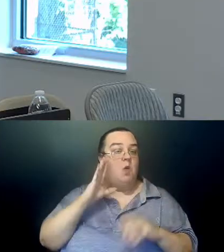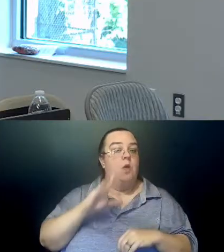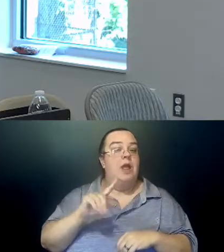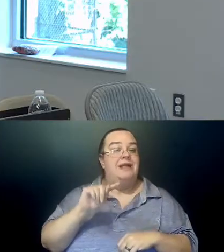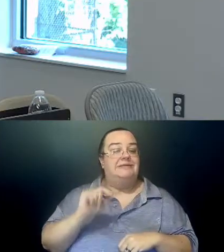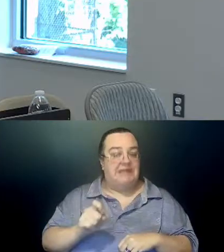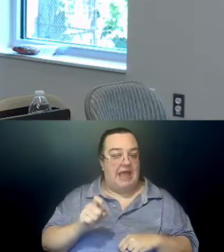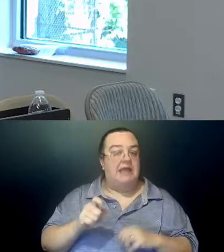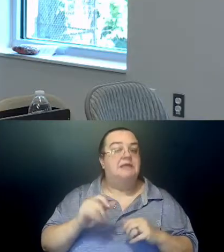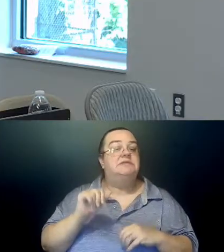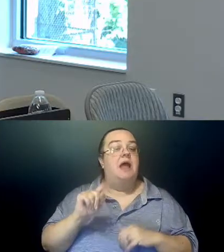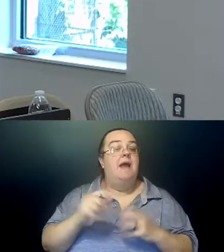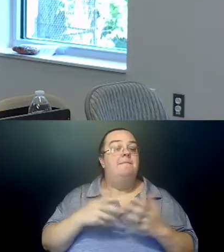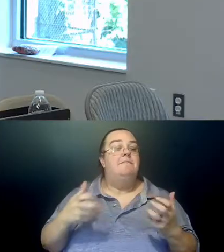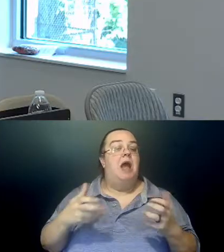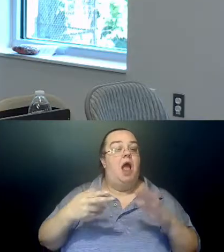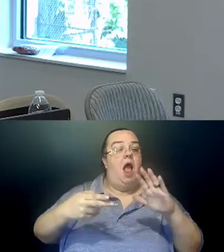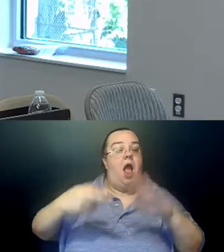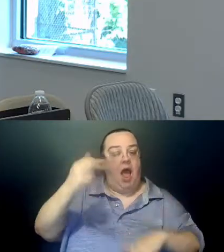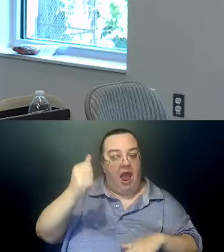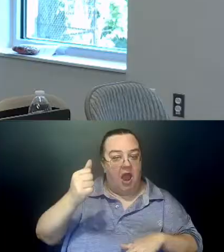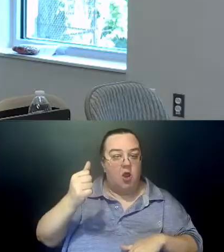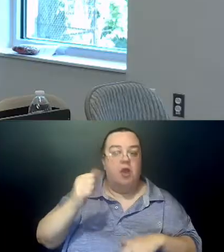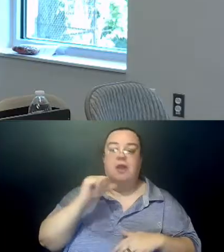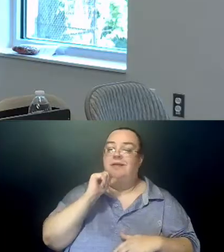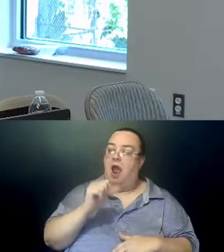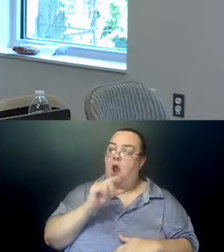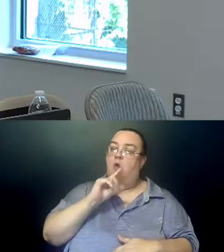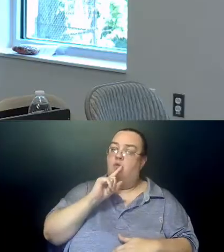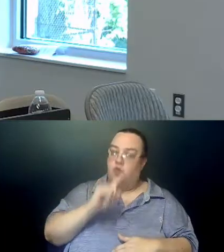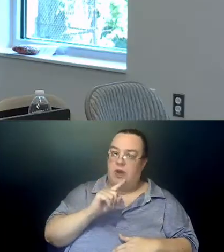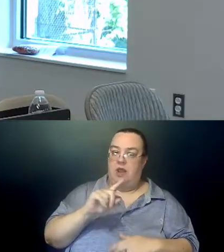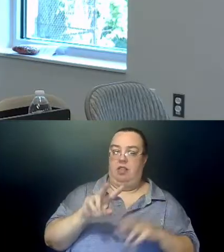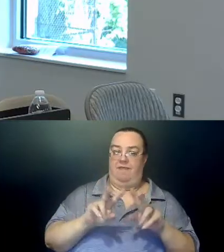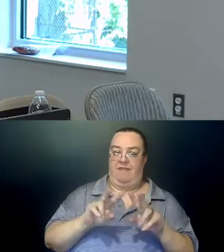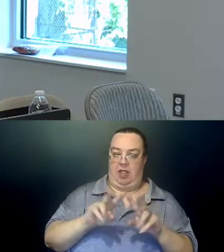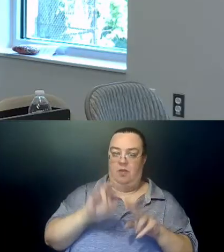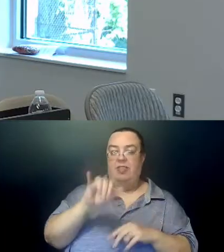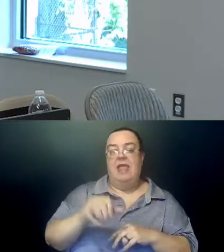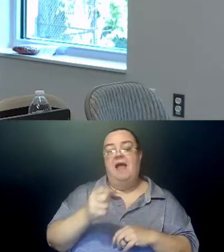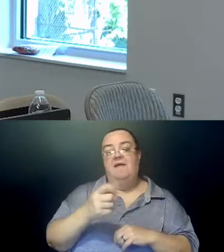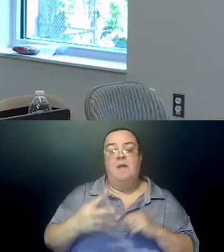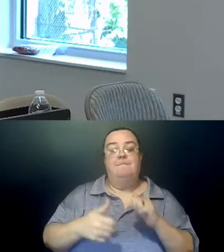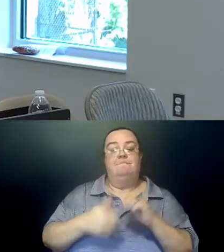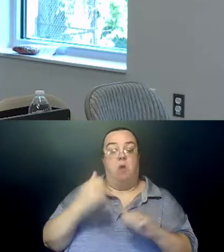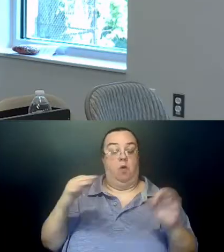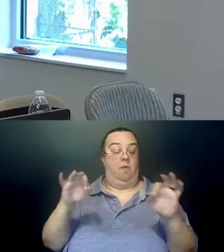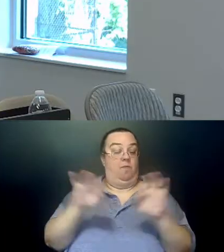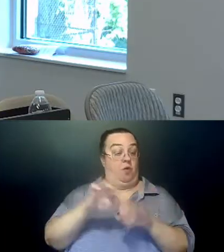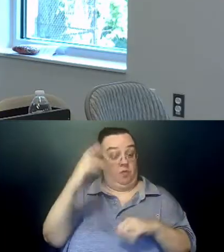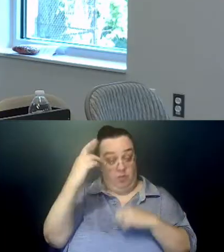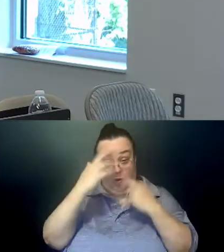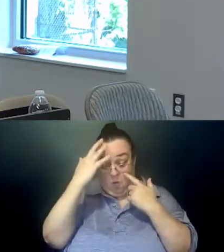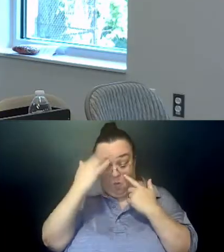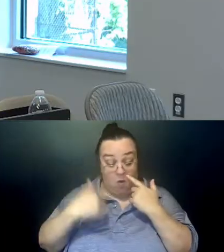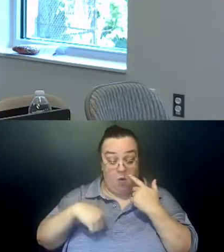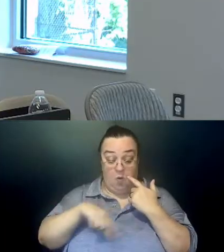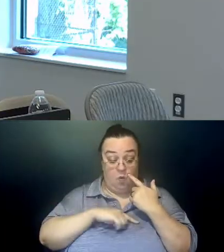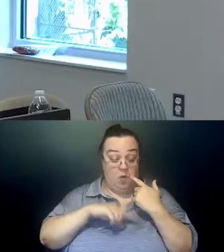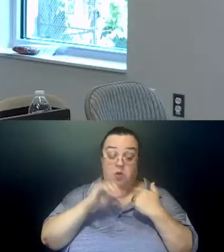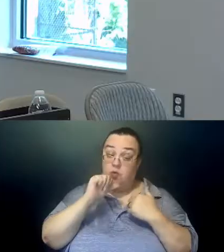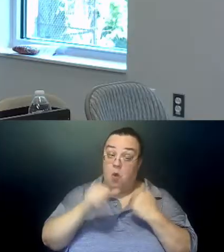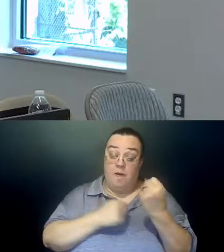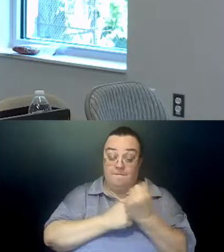higher unreal value. These are a few of the most important reasons why we do not support the